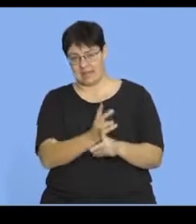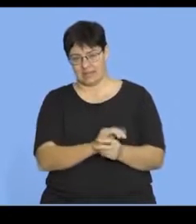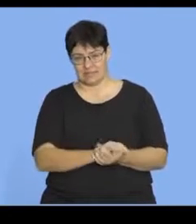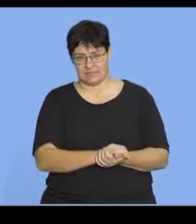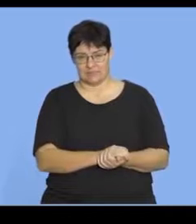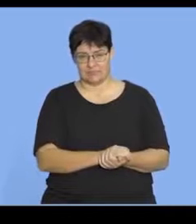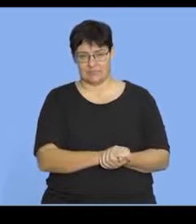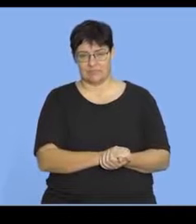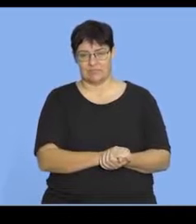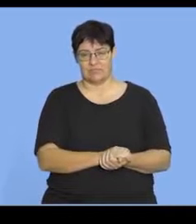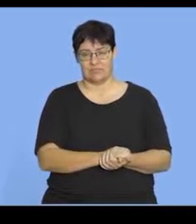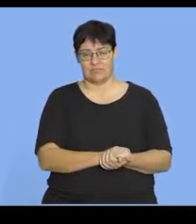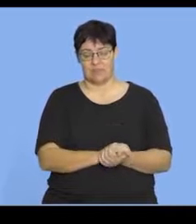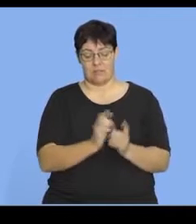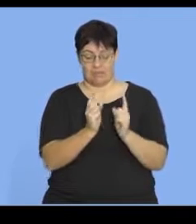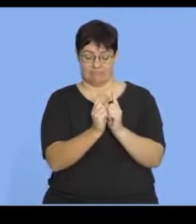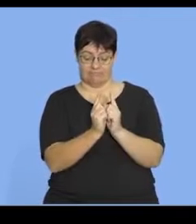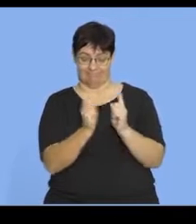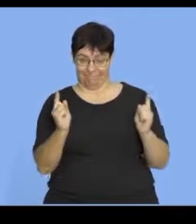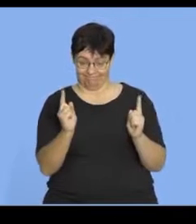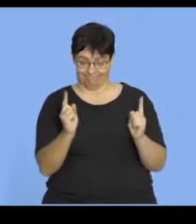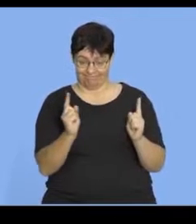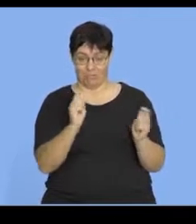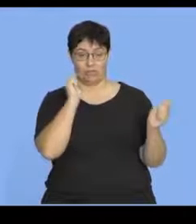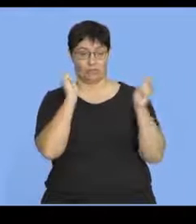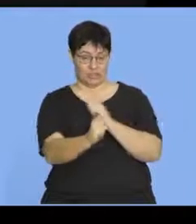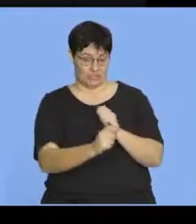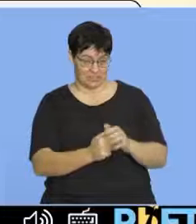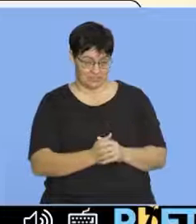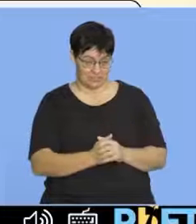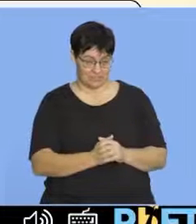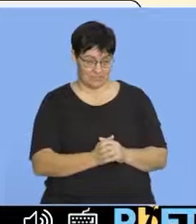what happens when we change the distance between the objects.